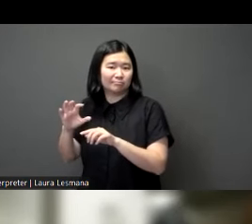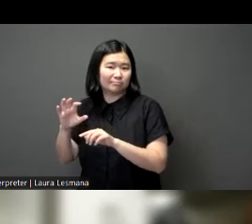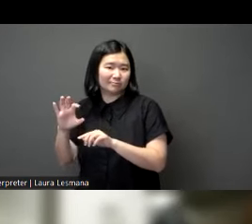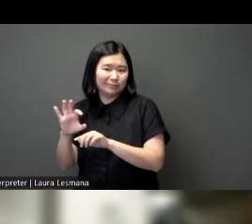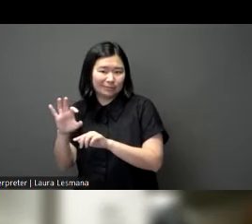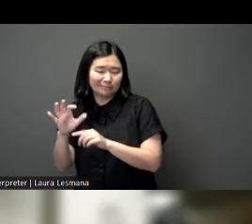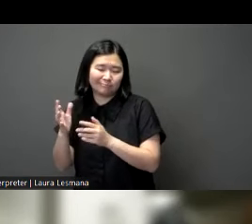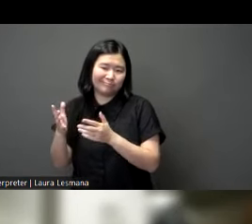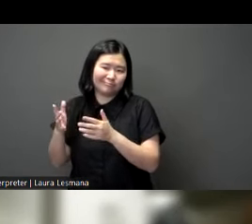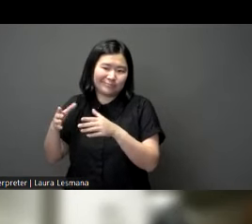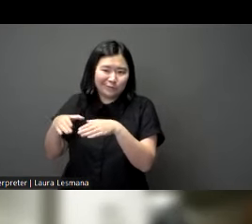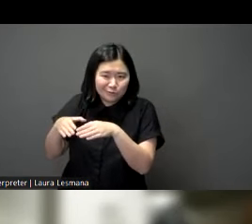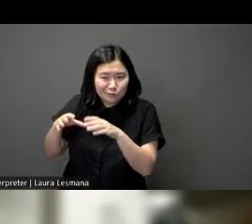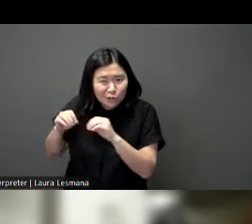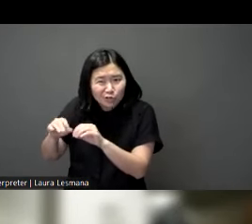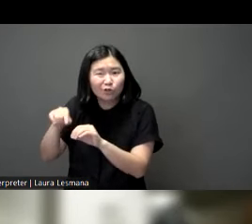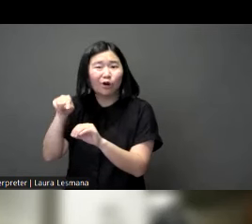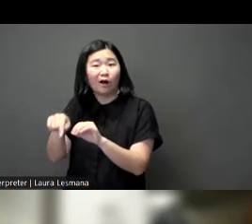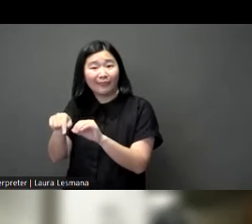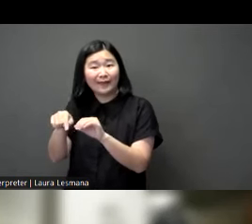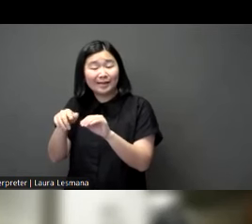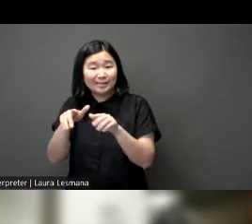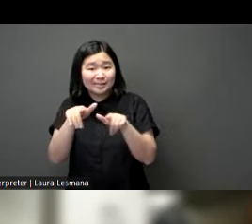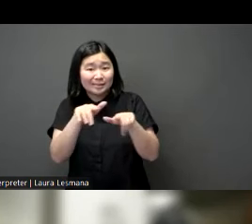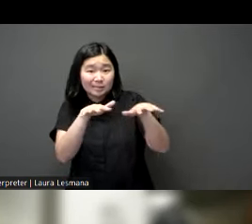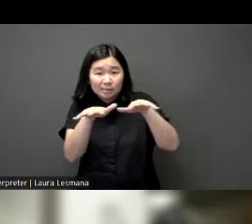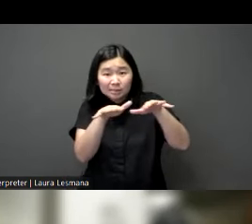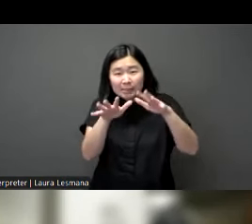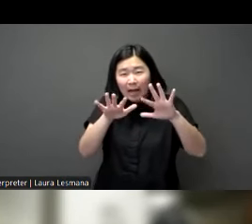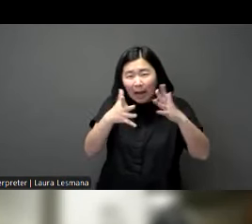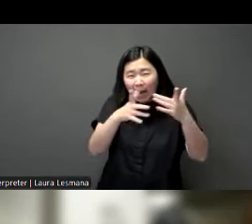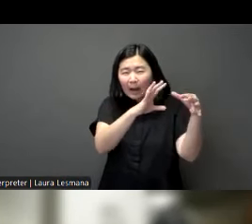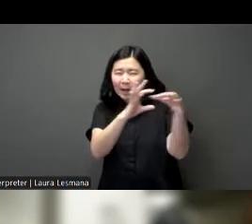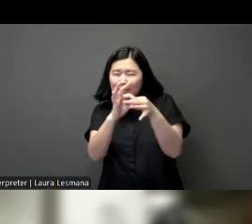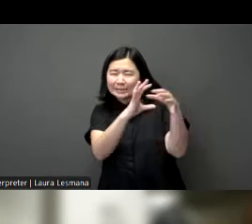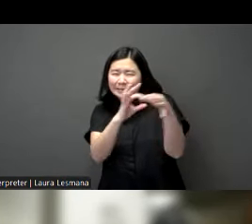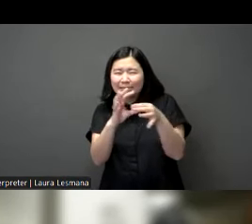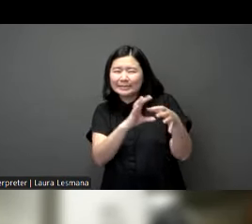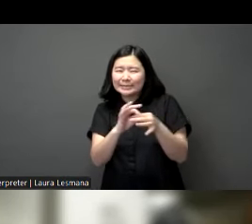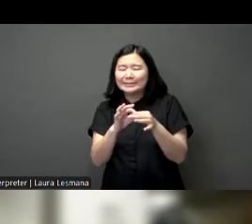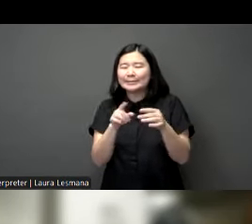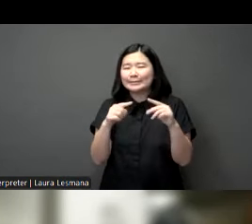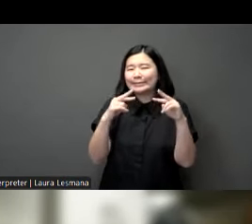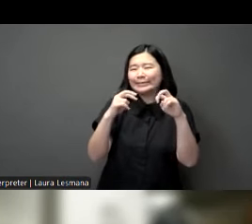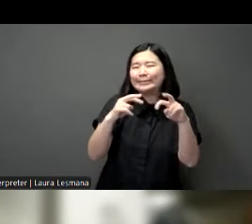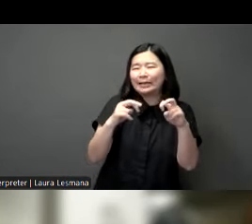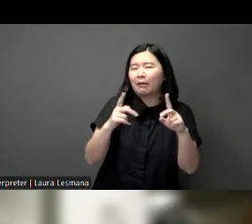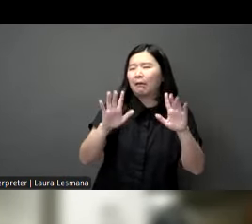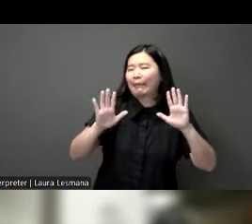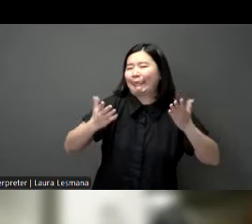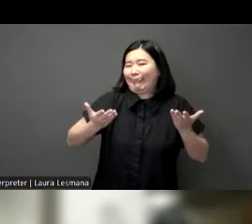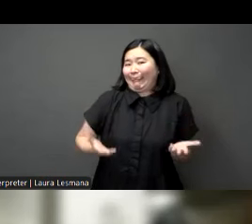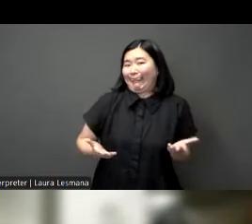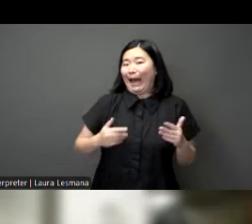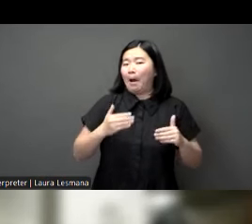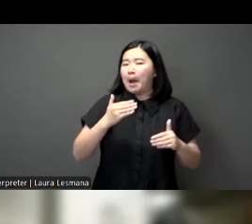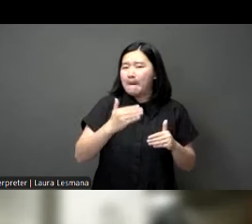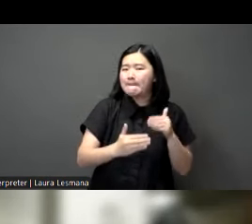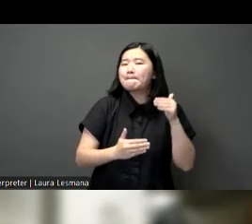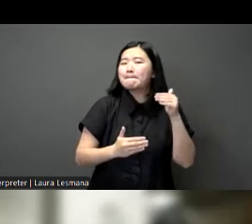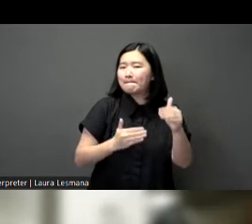there's an intersection with both programs. Yet, and we were not eliminating one of them. These are the points that